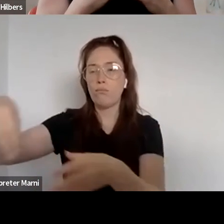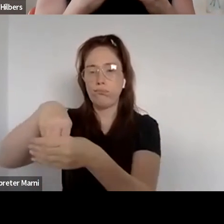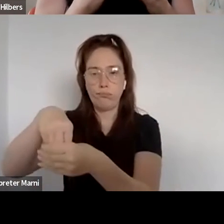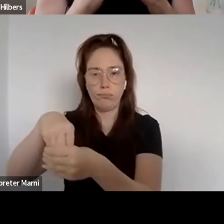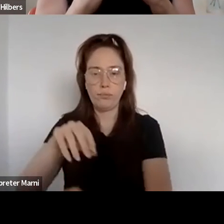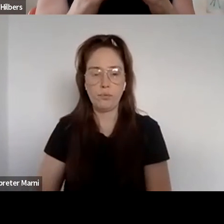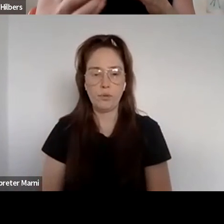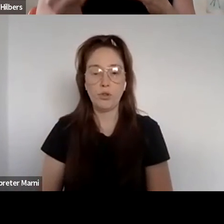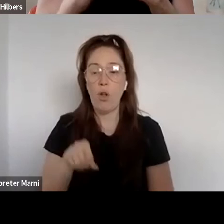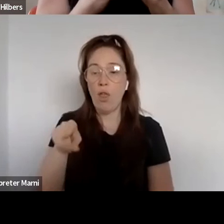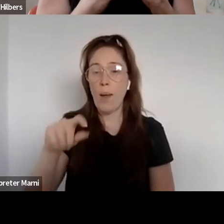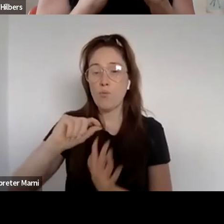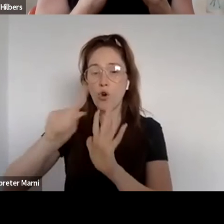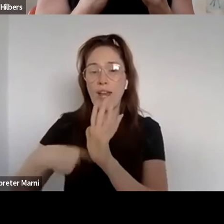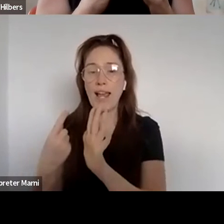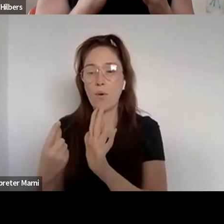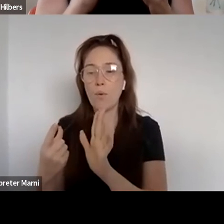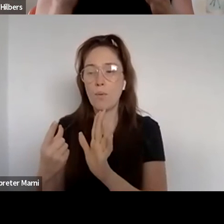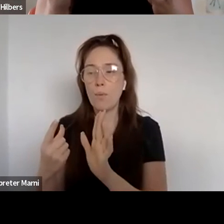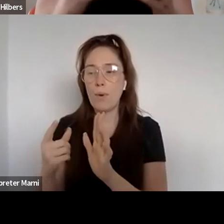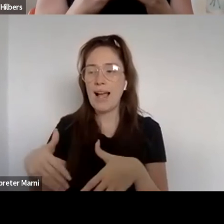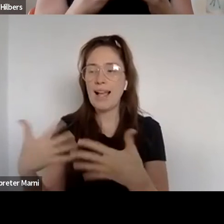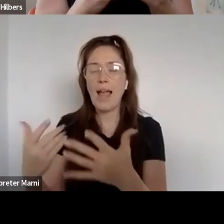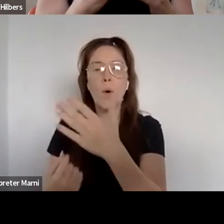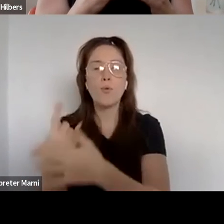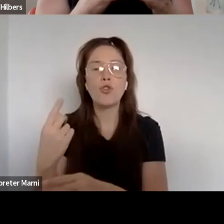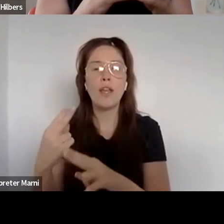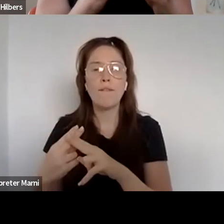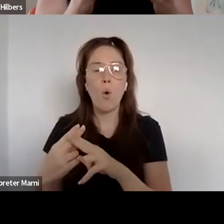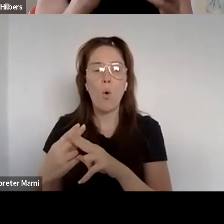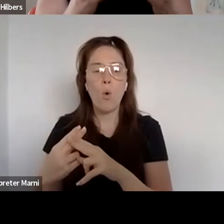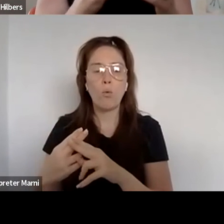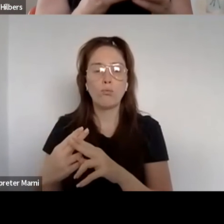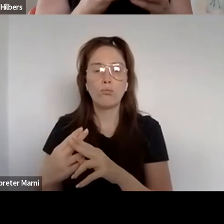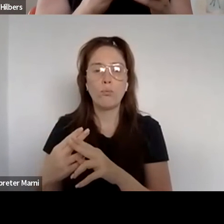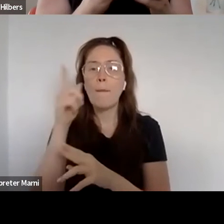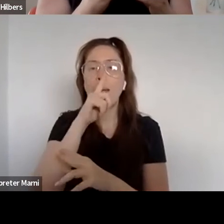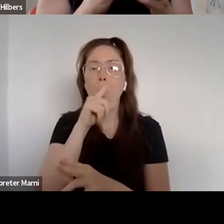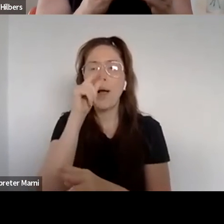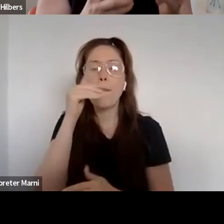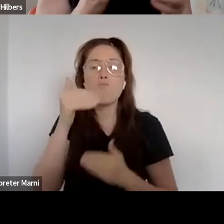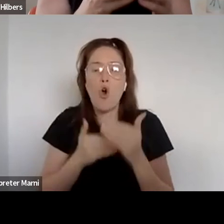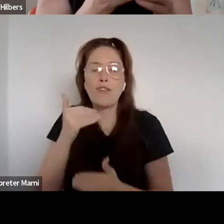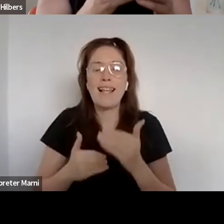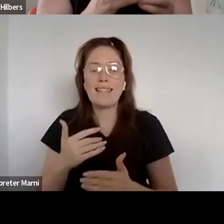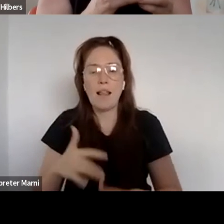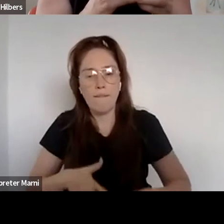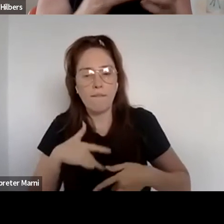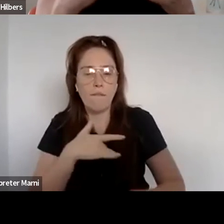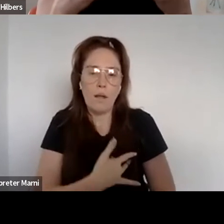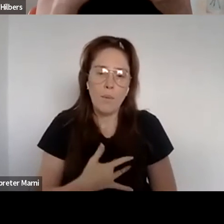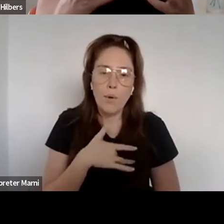became a space where people could process maybe some of those things where things had been difficult or hadn't been right or